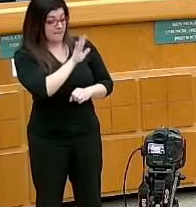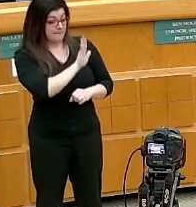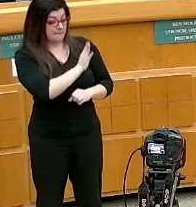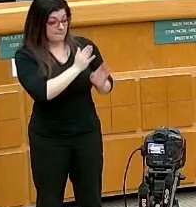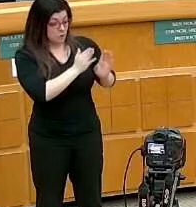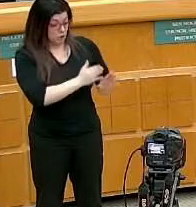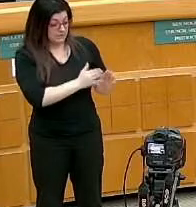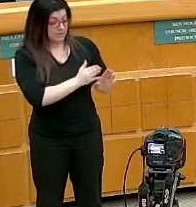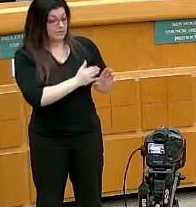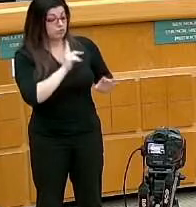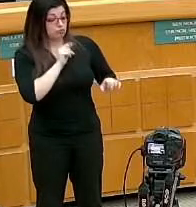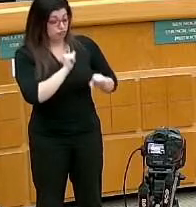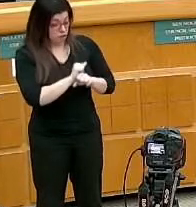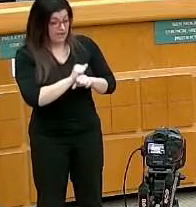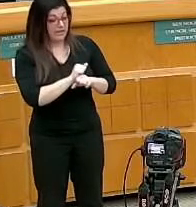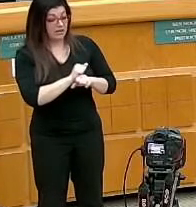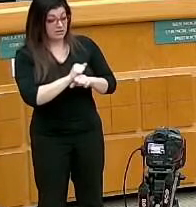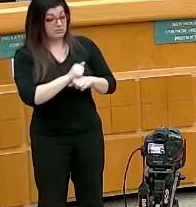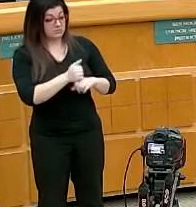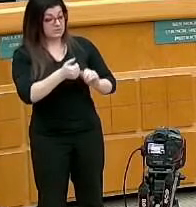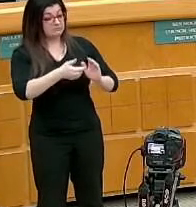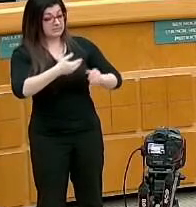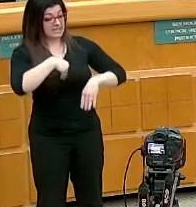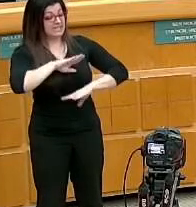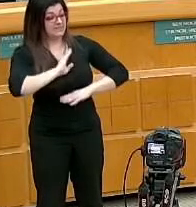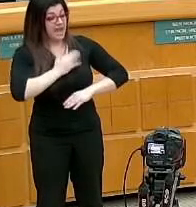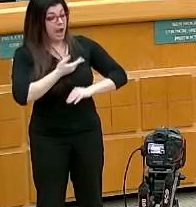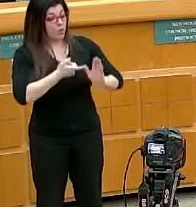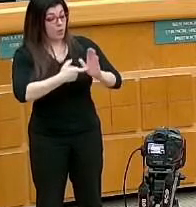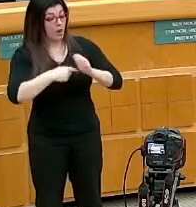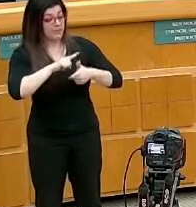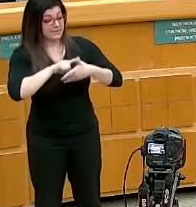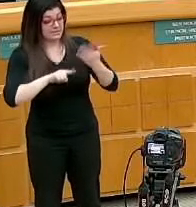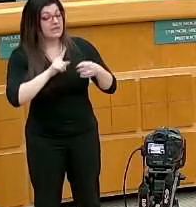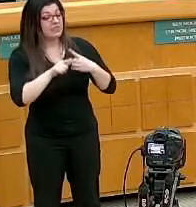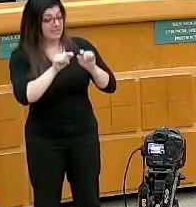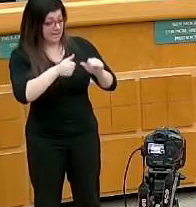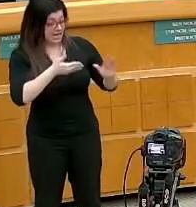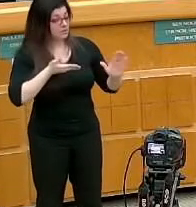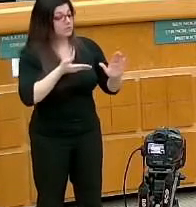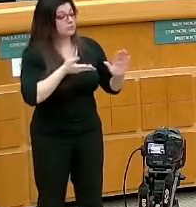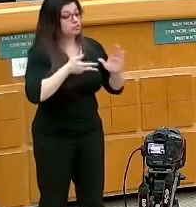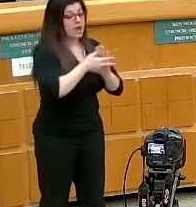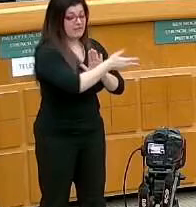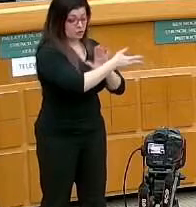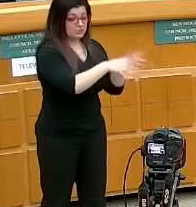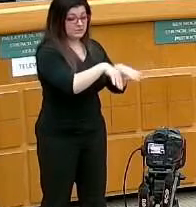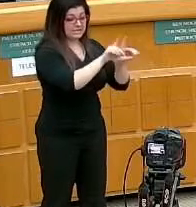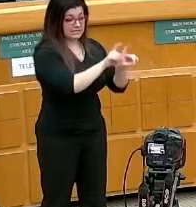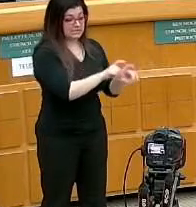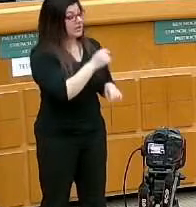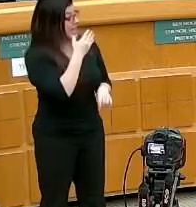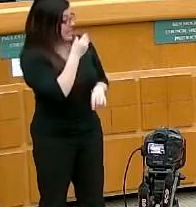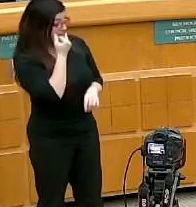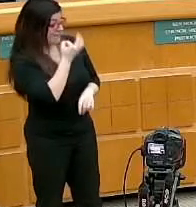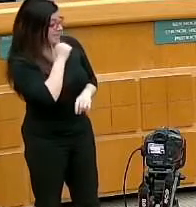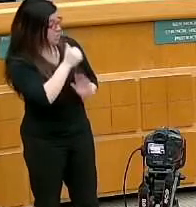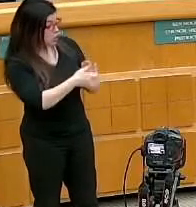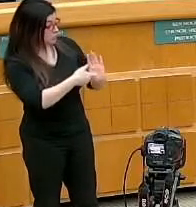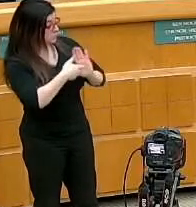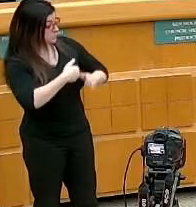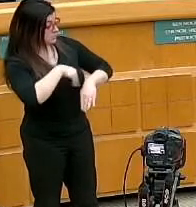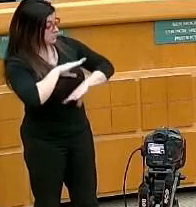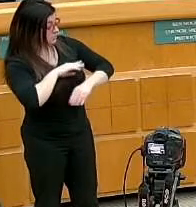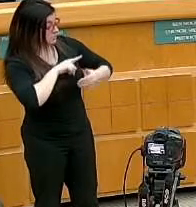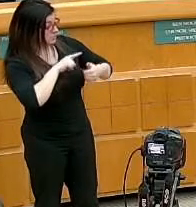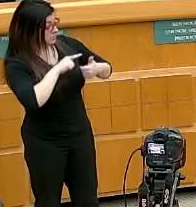the drive-through and we put them through and we test them. Okay. And if not, then they're required to go and get their own test at that point. Then the